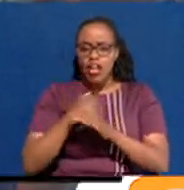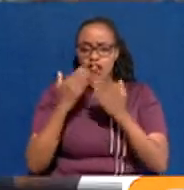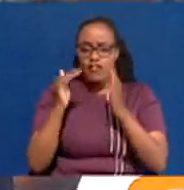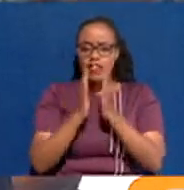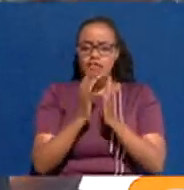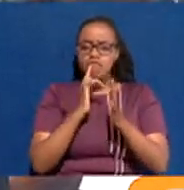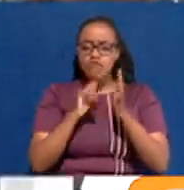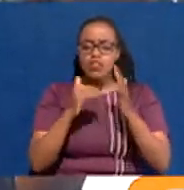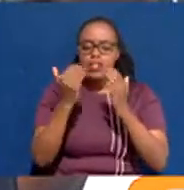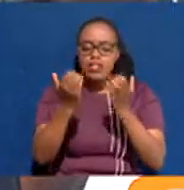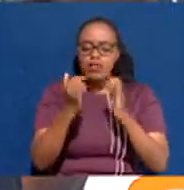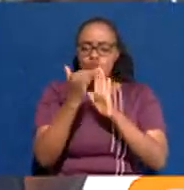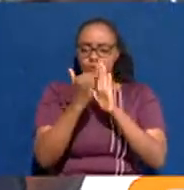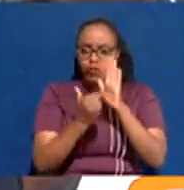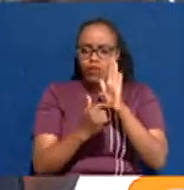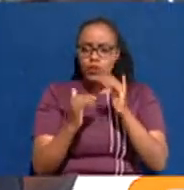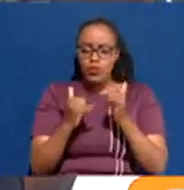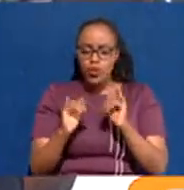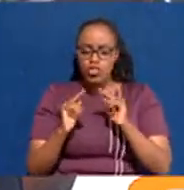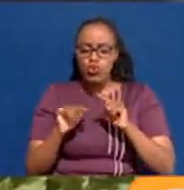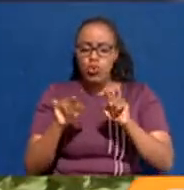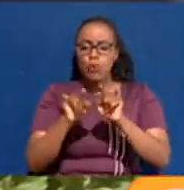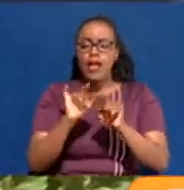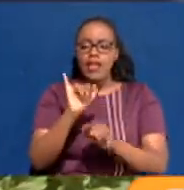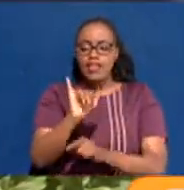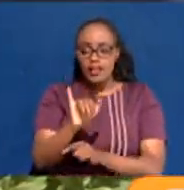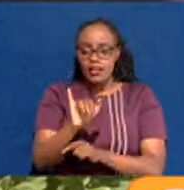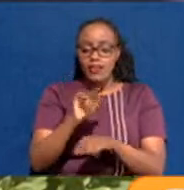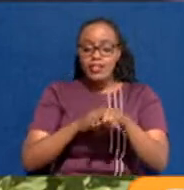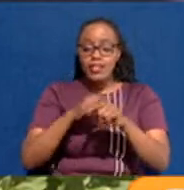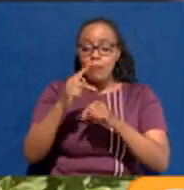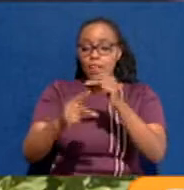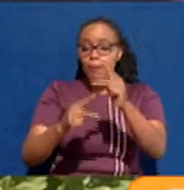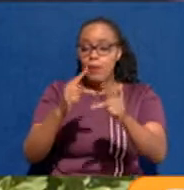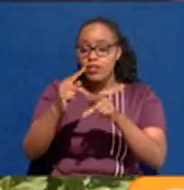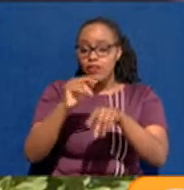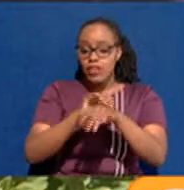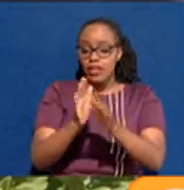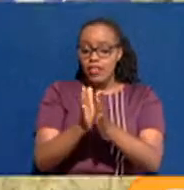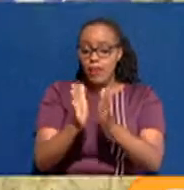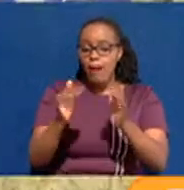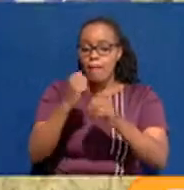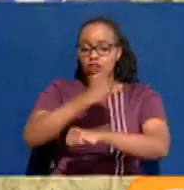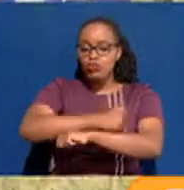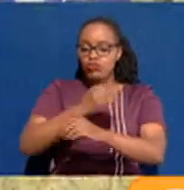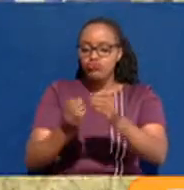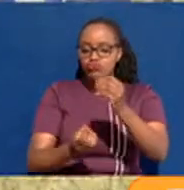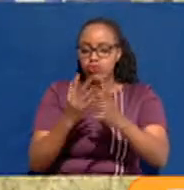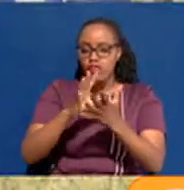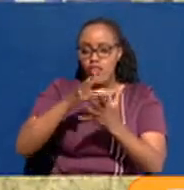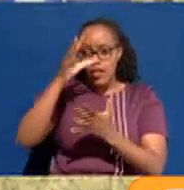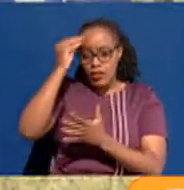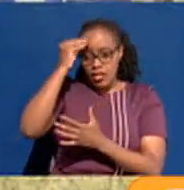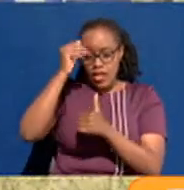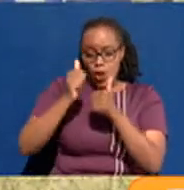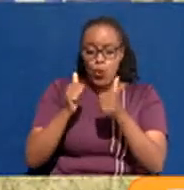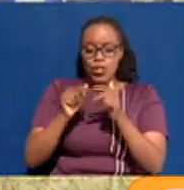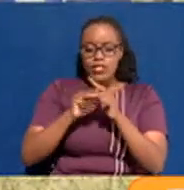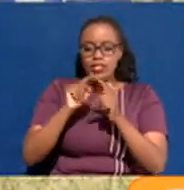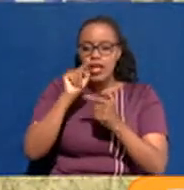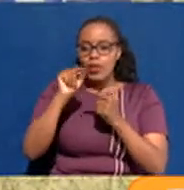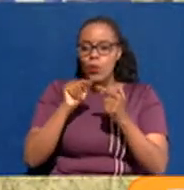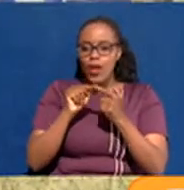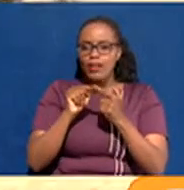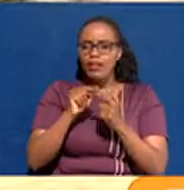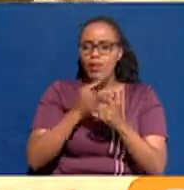told our requirements, and I think we are trying to comply by that. With the process of getting the public schools set up for learning that is set to begin in earnest